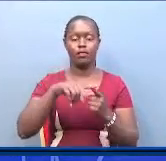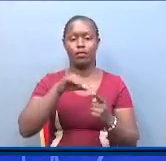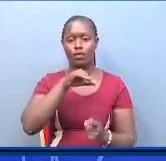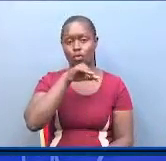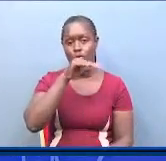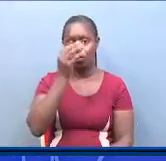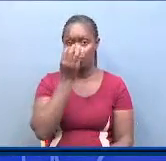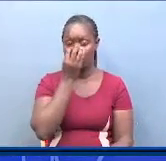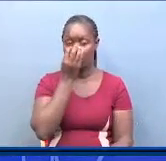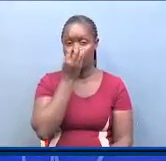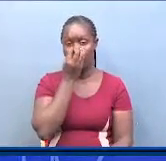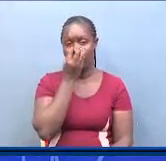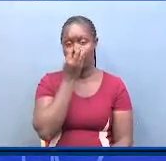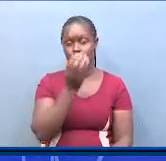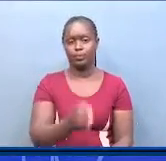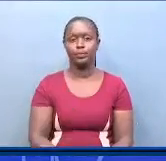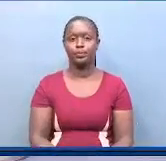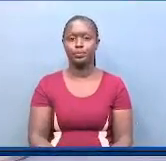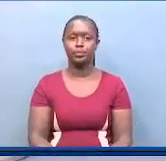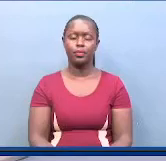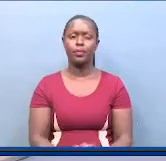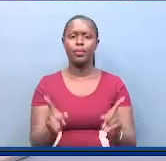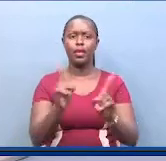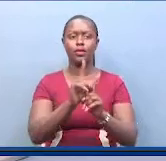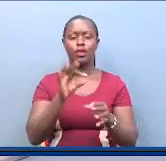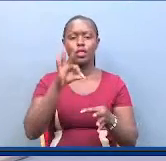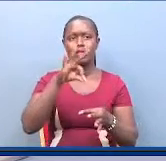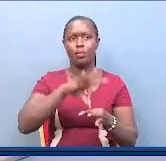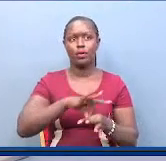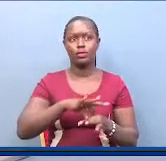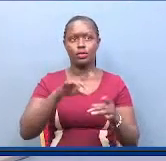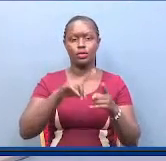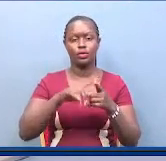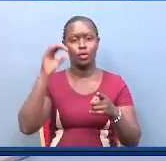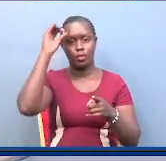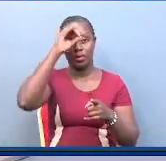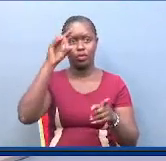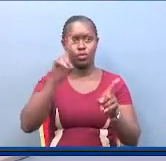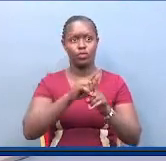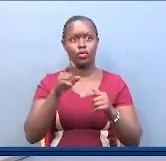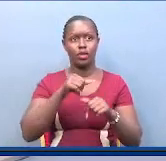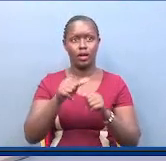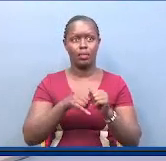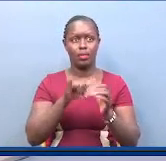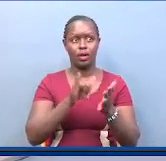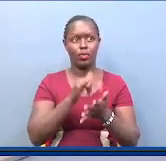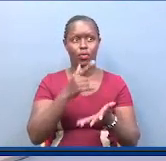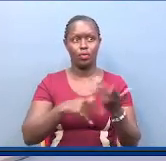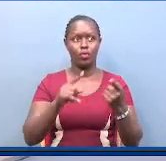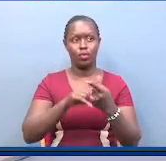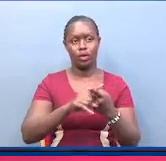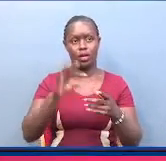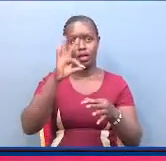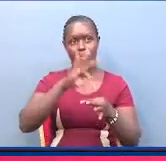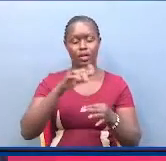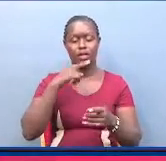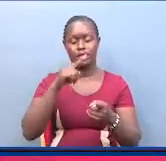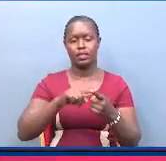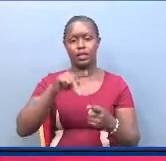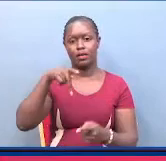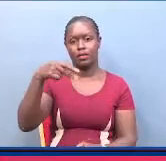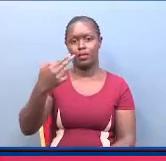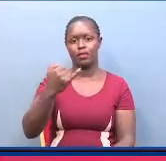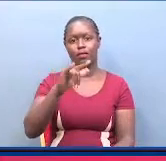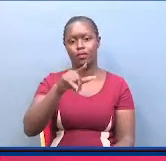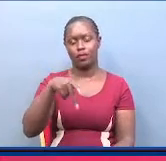Ruto, undoubtedly so. Again, the polls are indicative of a very tight race. We will come to what the polls are saying. It's okay. Philip, perhaps the